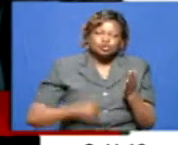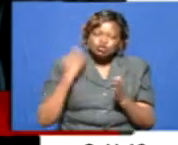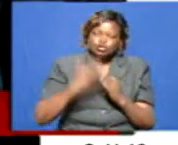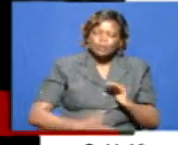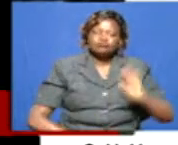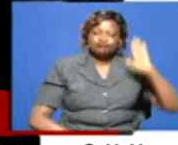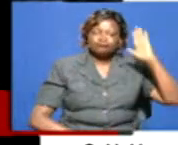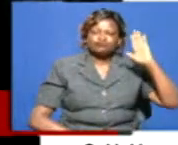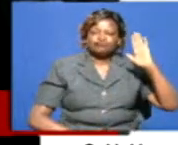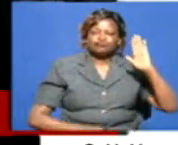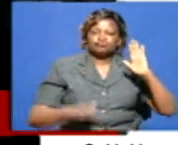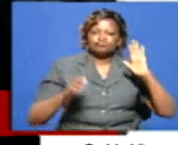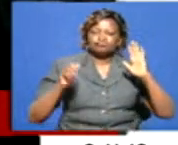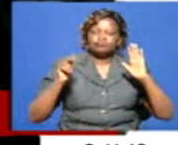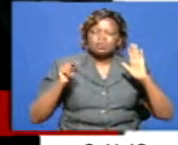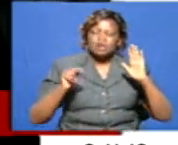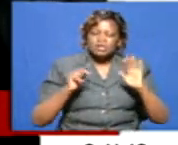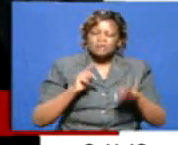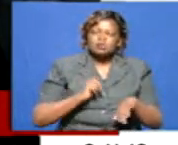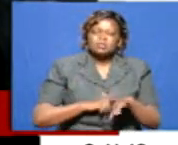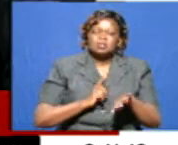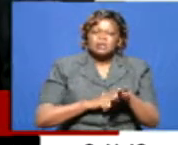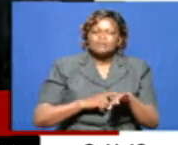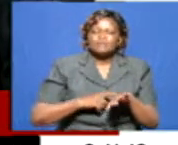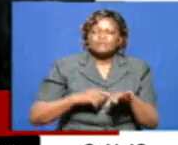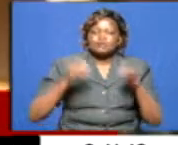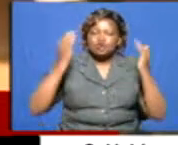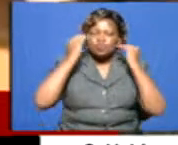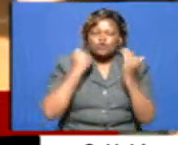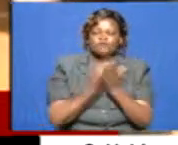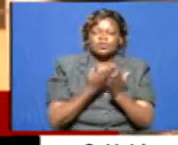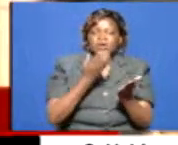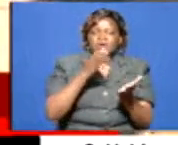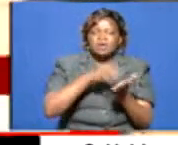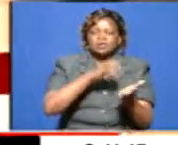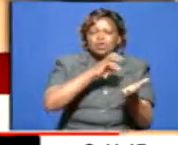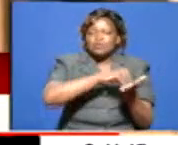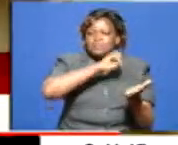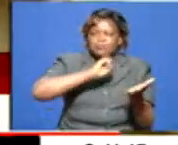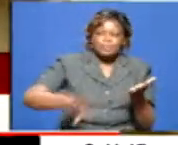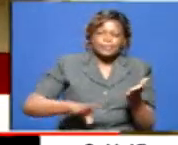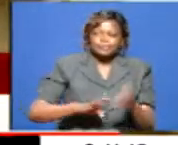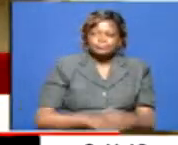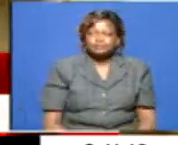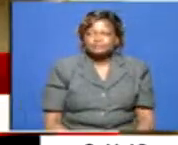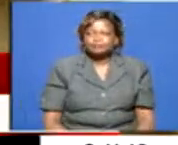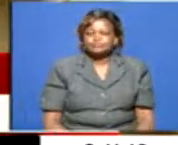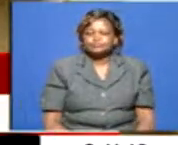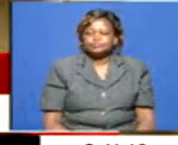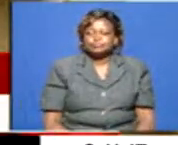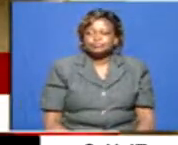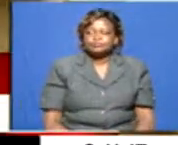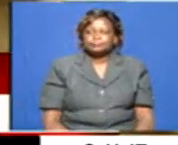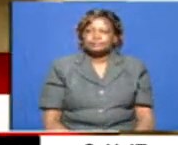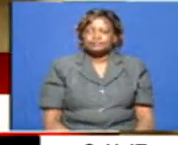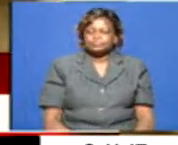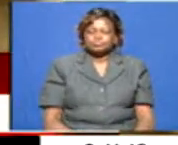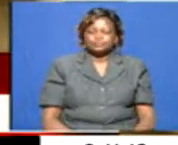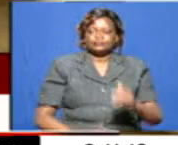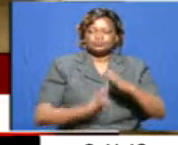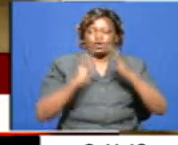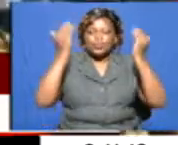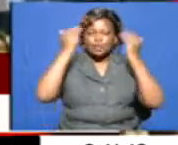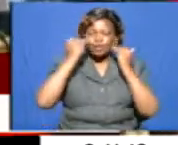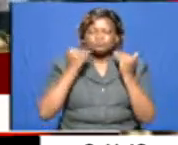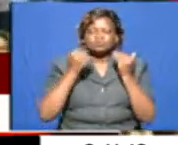of Kananu after the Court of Appeal struck out his case. The apex court has cleared the way